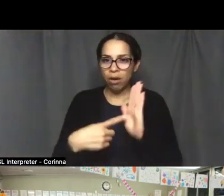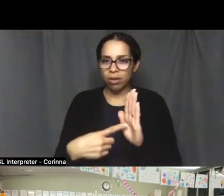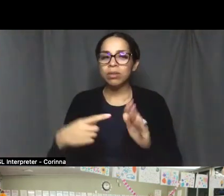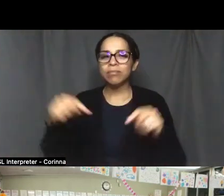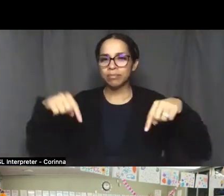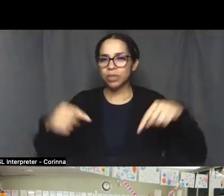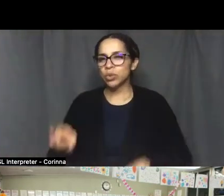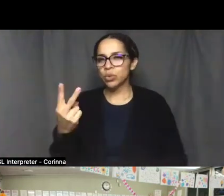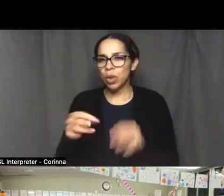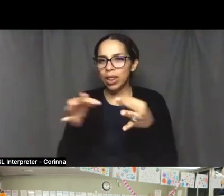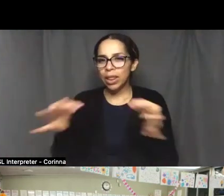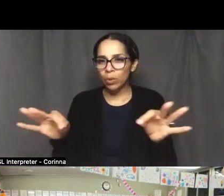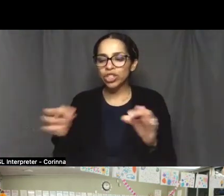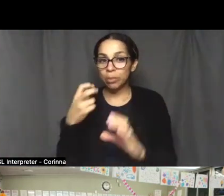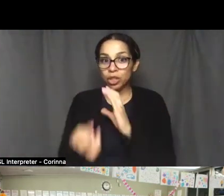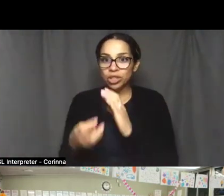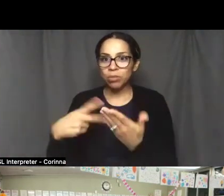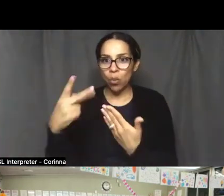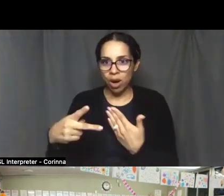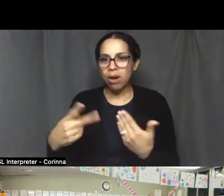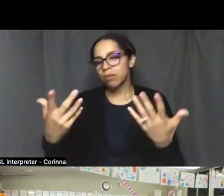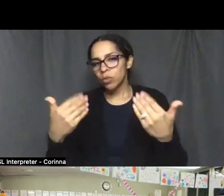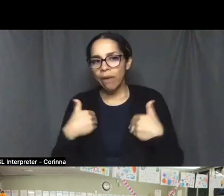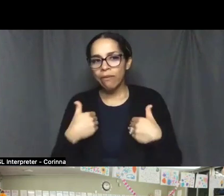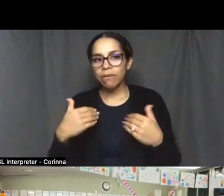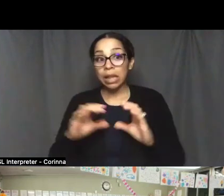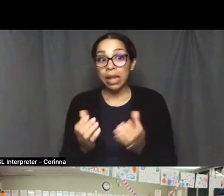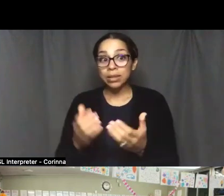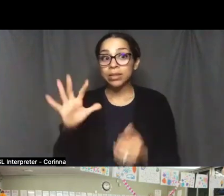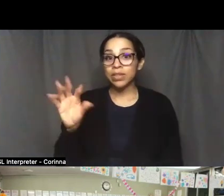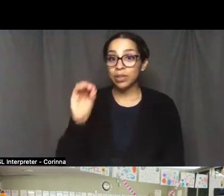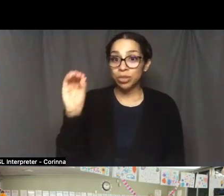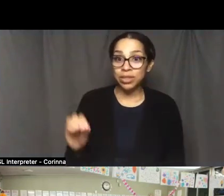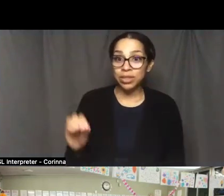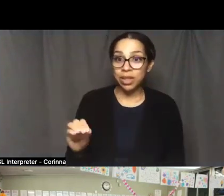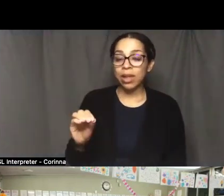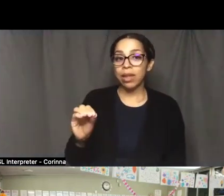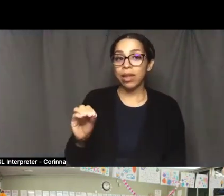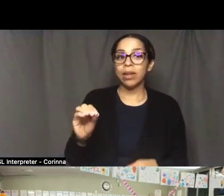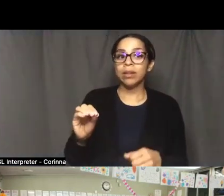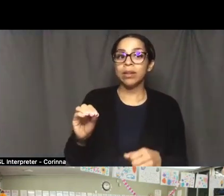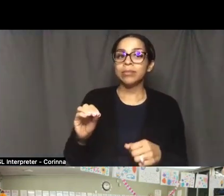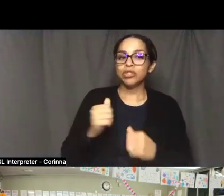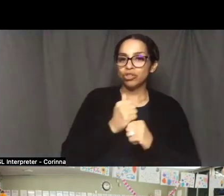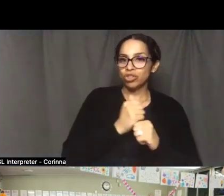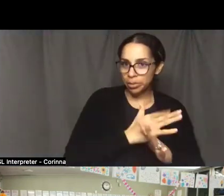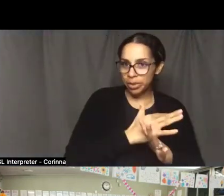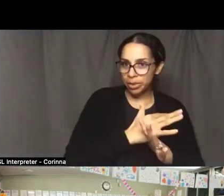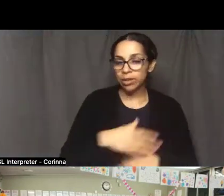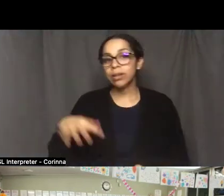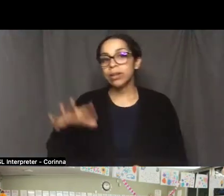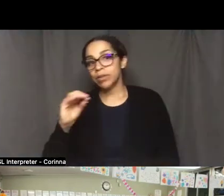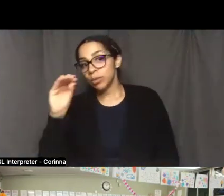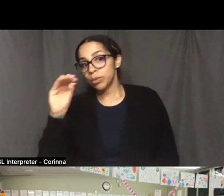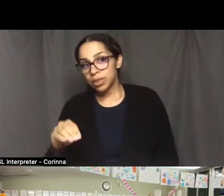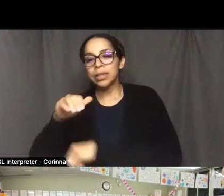immersion program. So as you know, we have classes, 50% of your students' time is spent in the German classroom and 50% is spent in the English